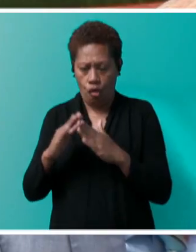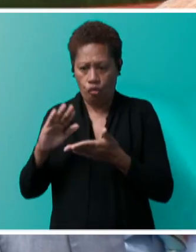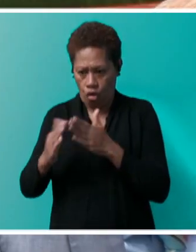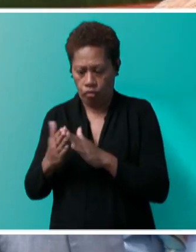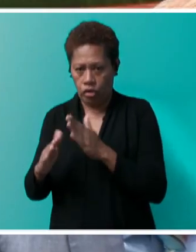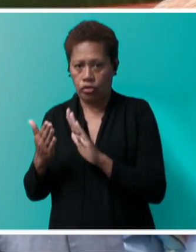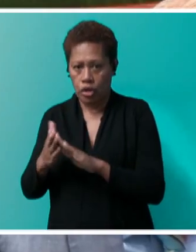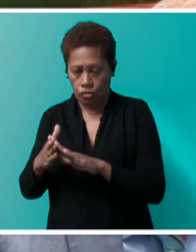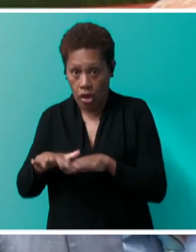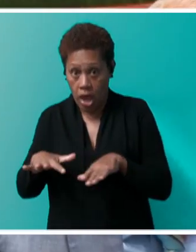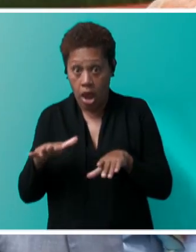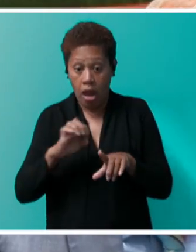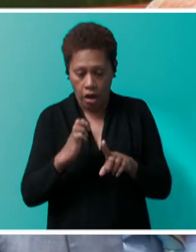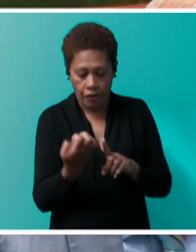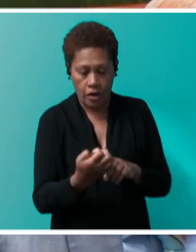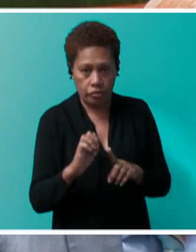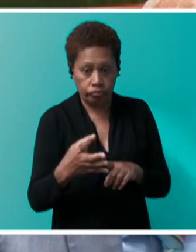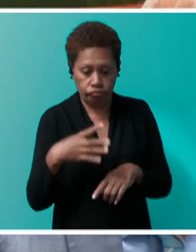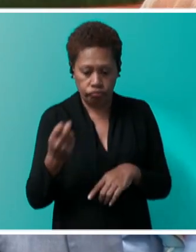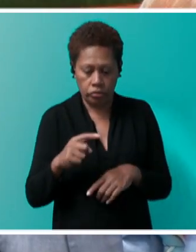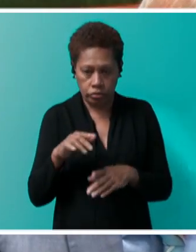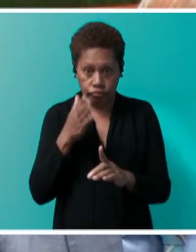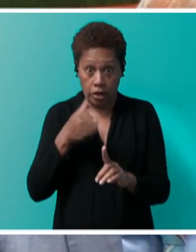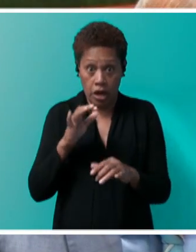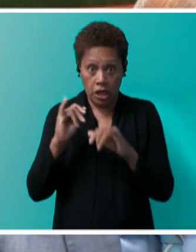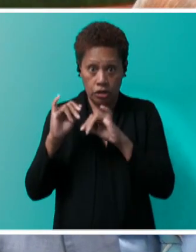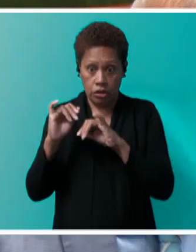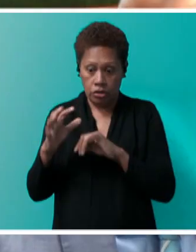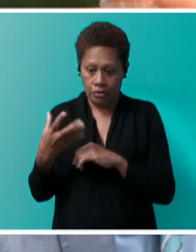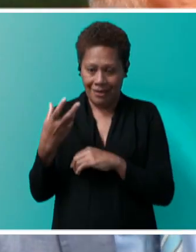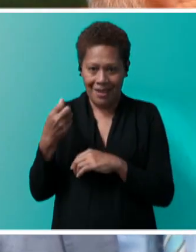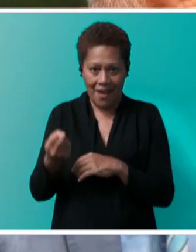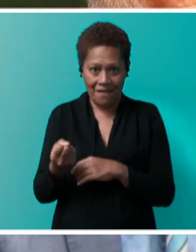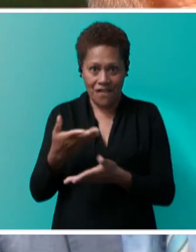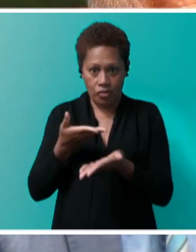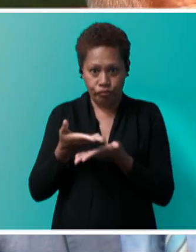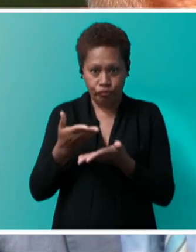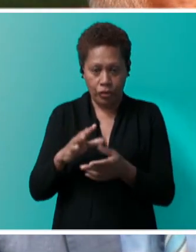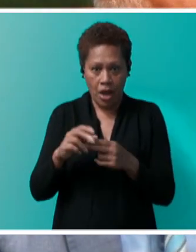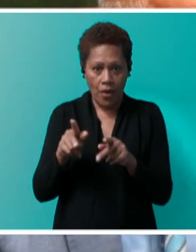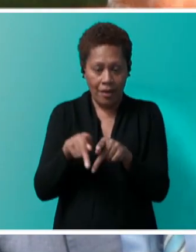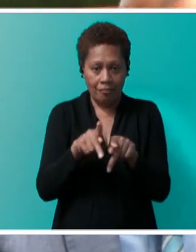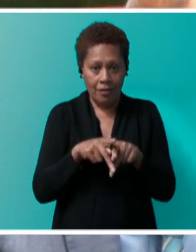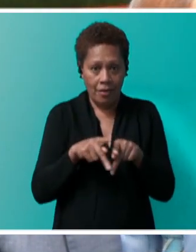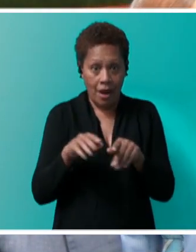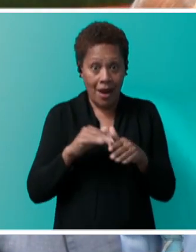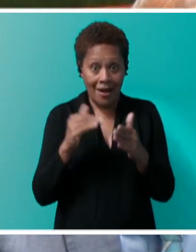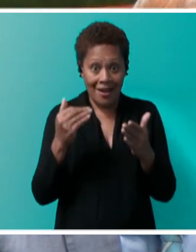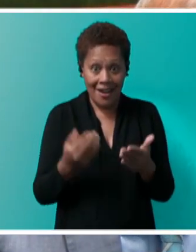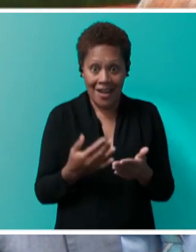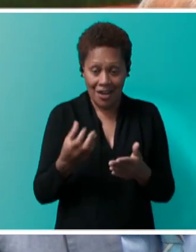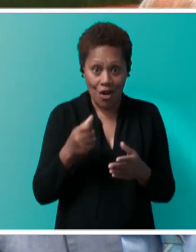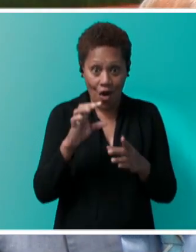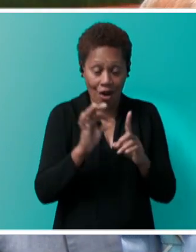environment. To draw attention to the issue, our ministry convened a dialogue with all stakeholders. We are now embarking on development